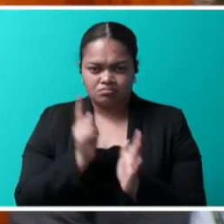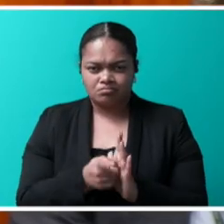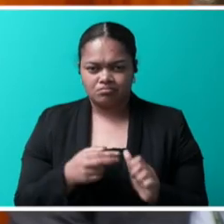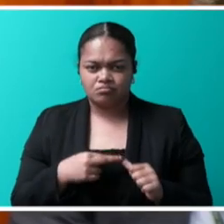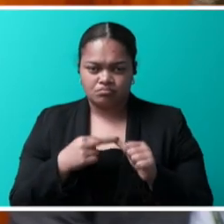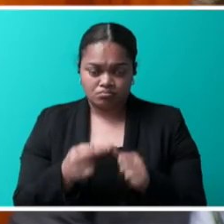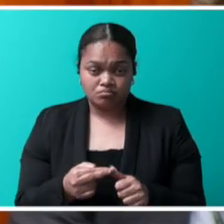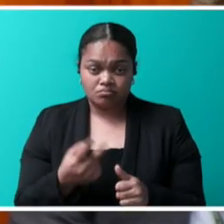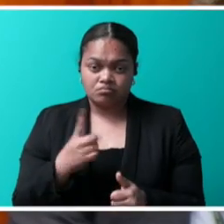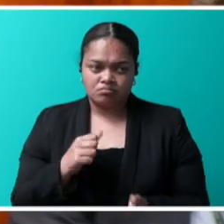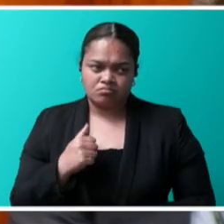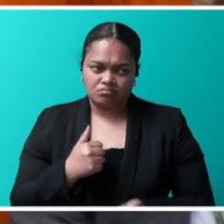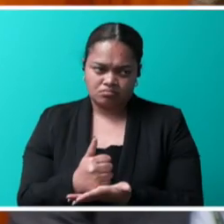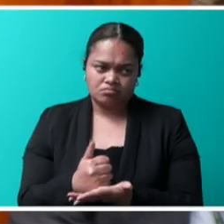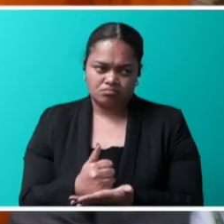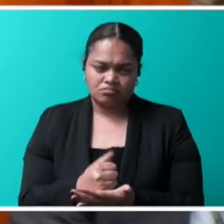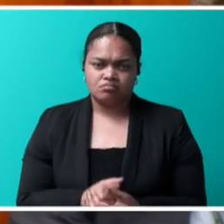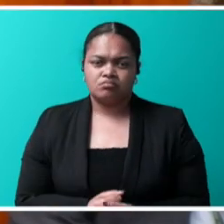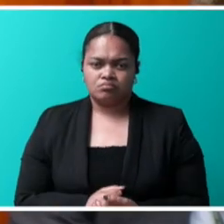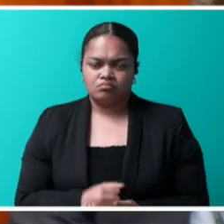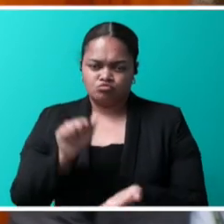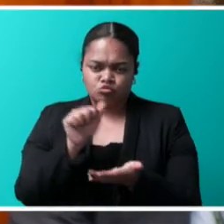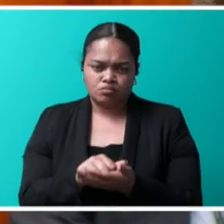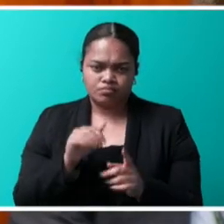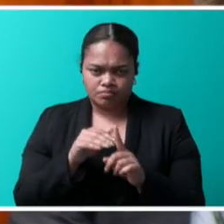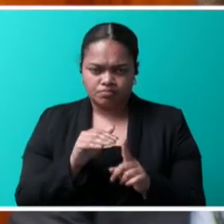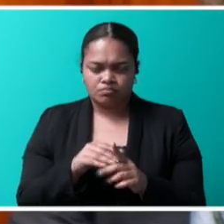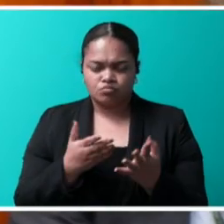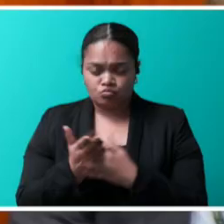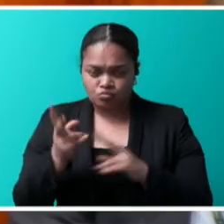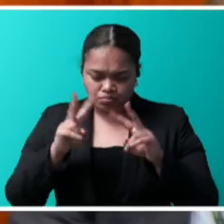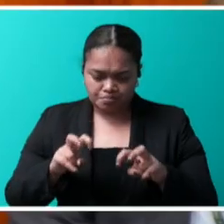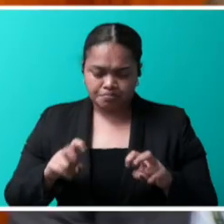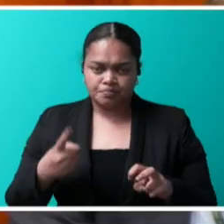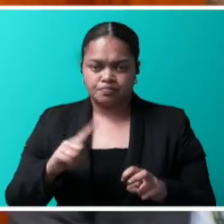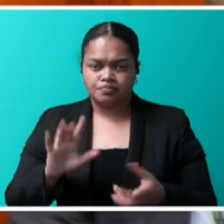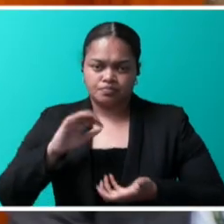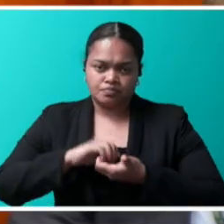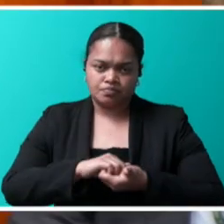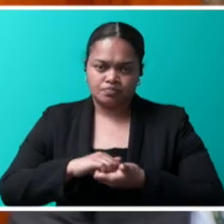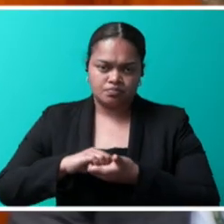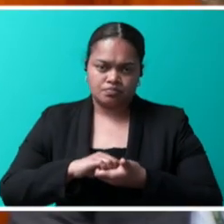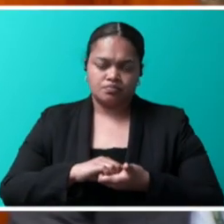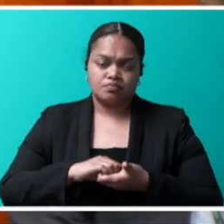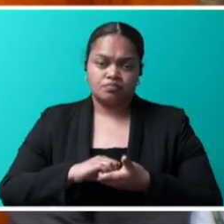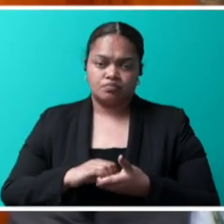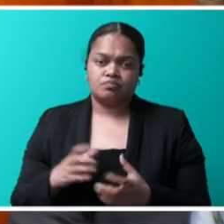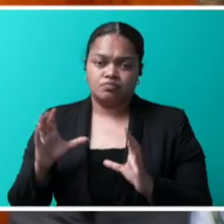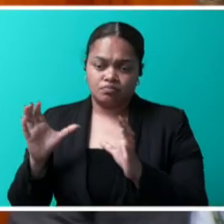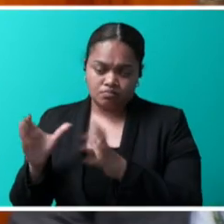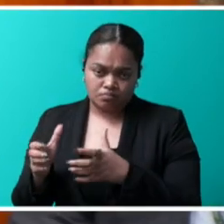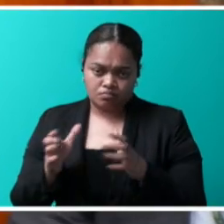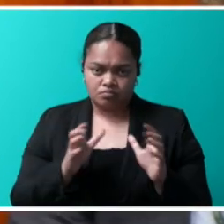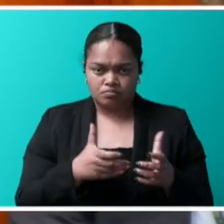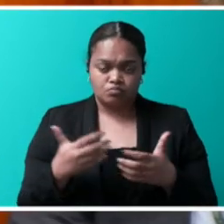and supporting science-based approach through research and collaboration with institutions like the